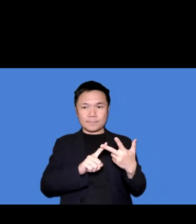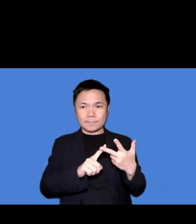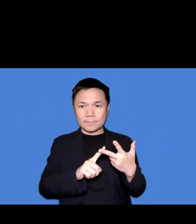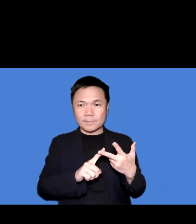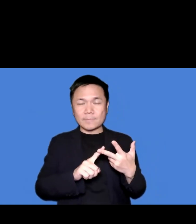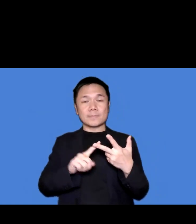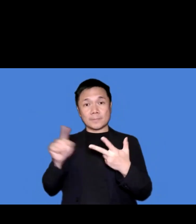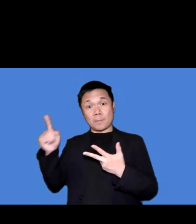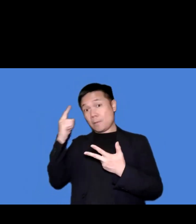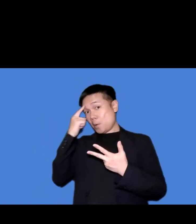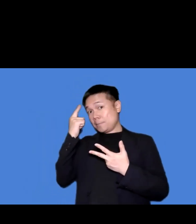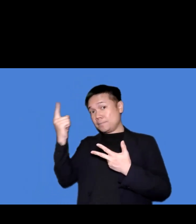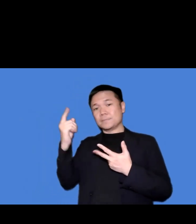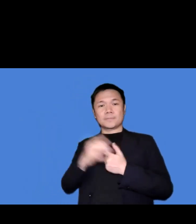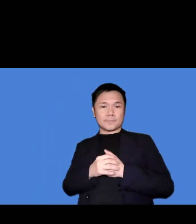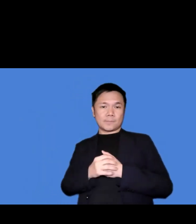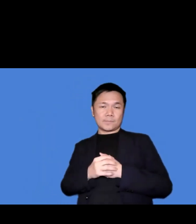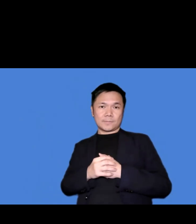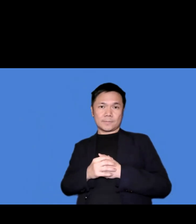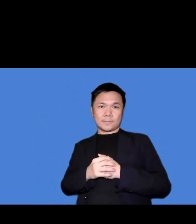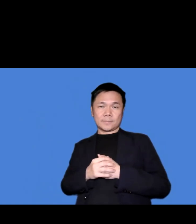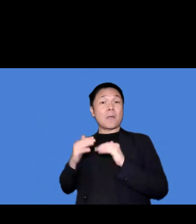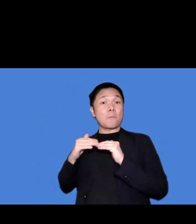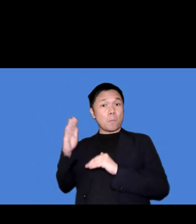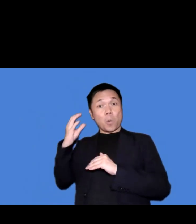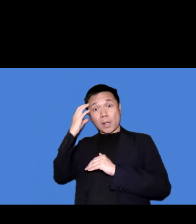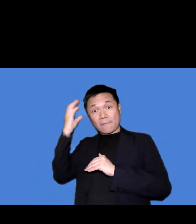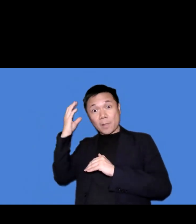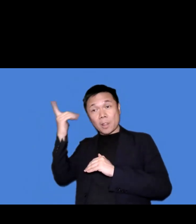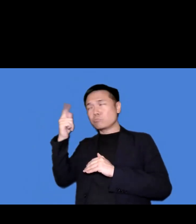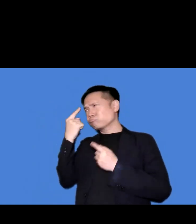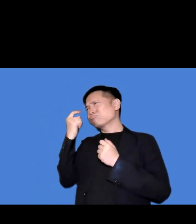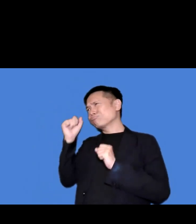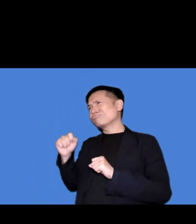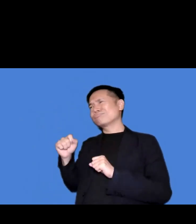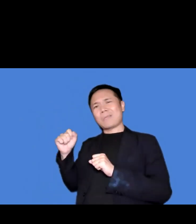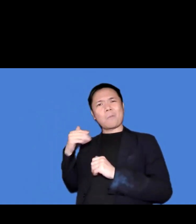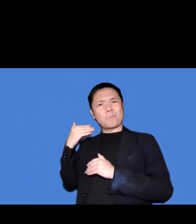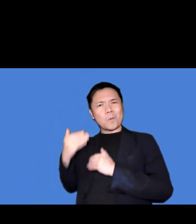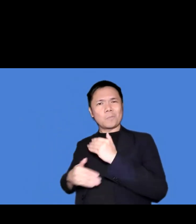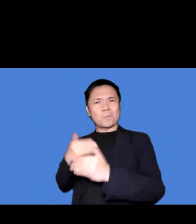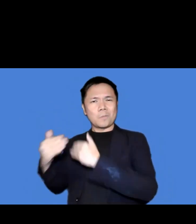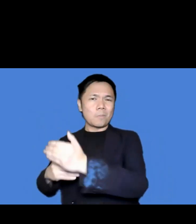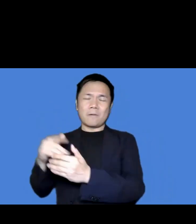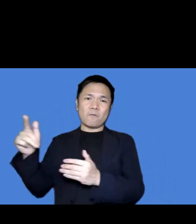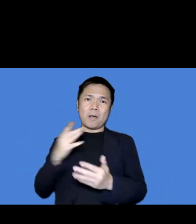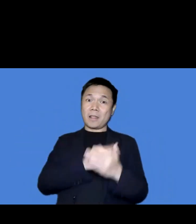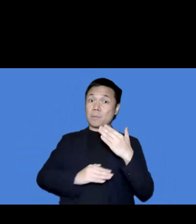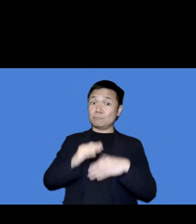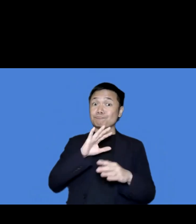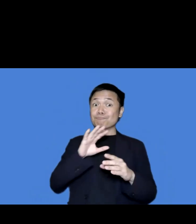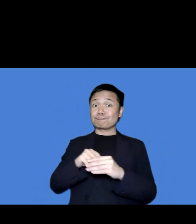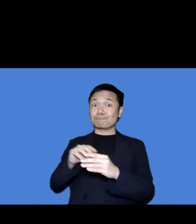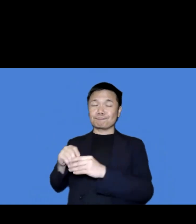sector. So we need to ask the government to ensure disability friendly, or let's say inclusive and